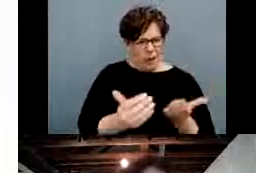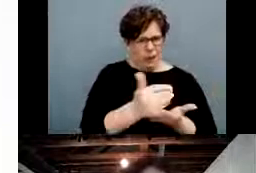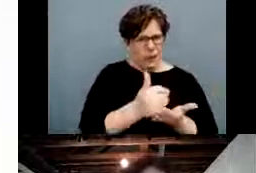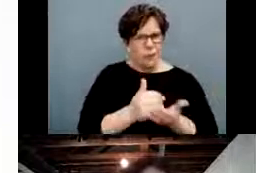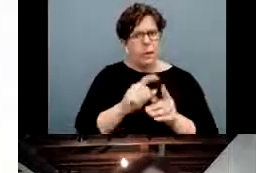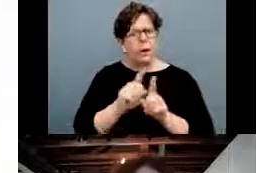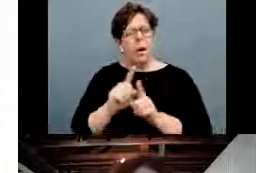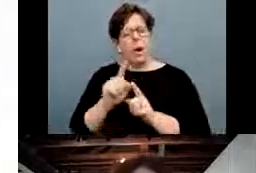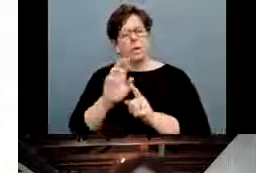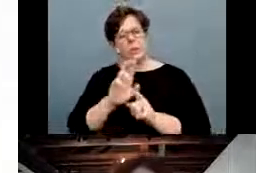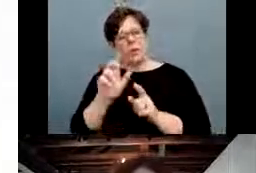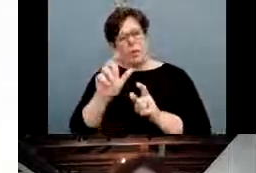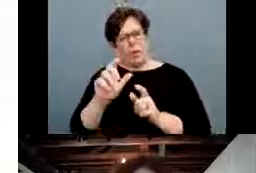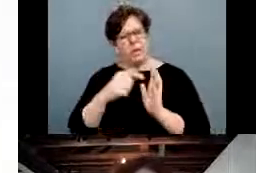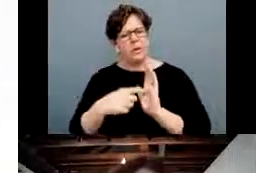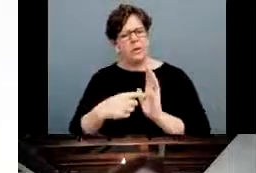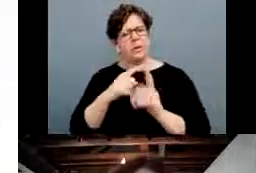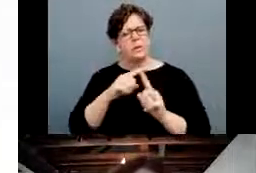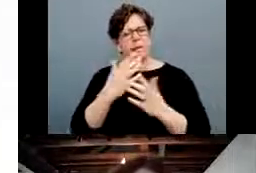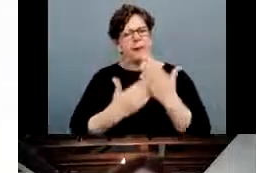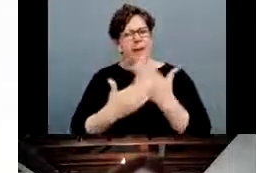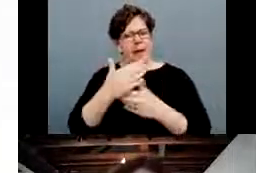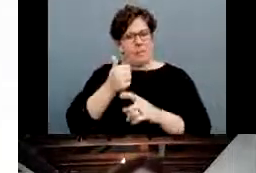handmade tools.